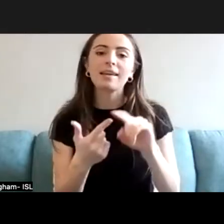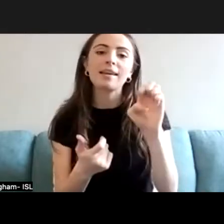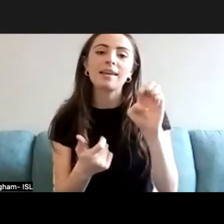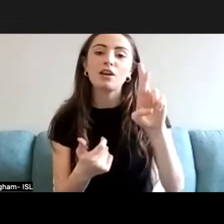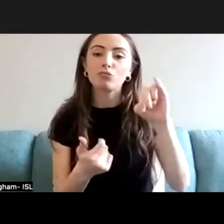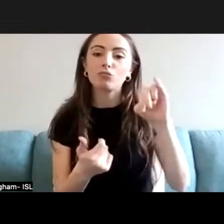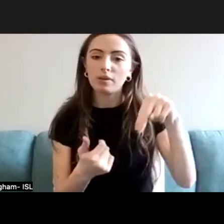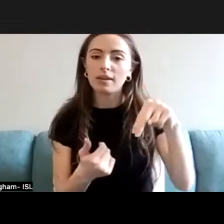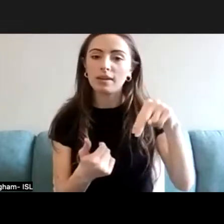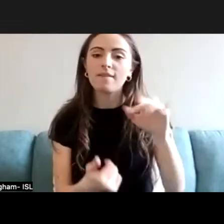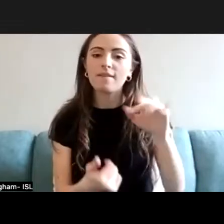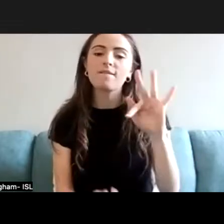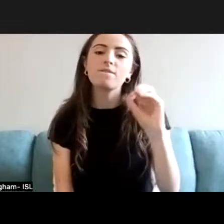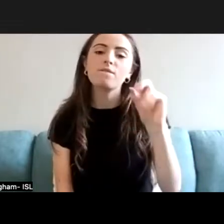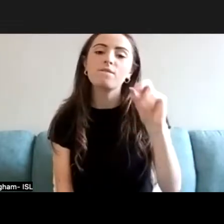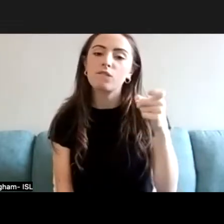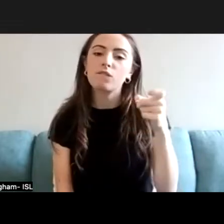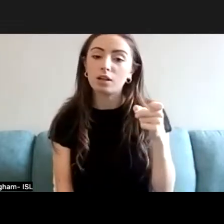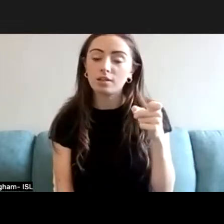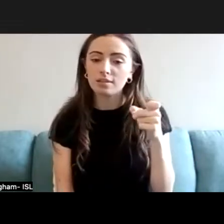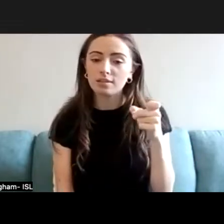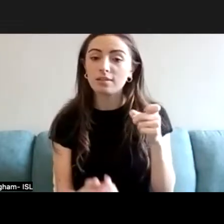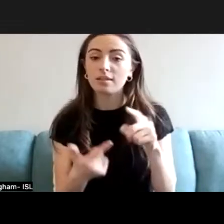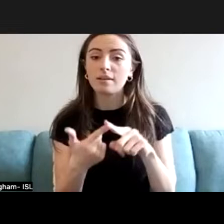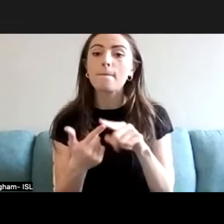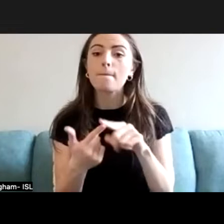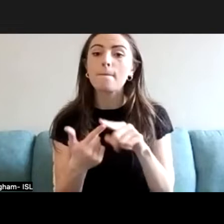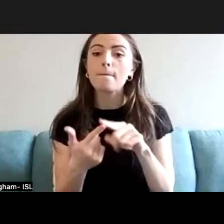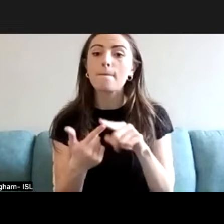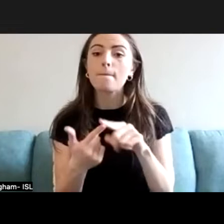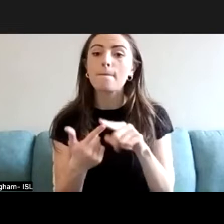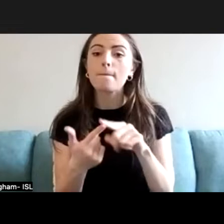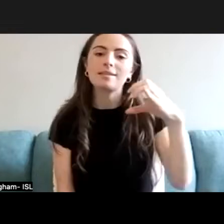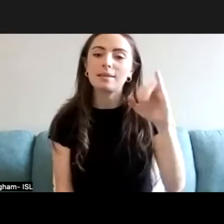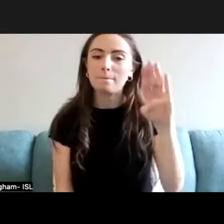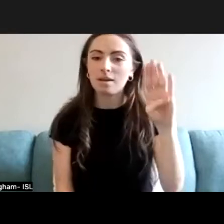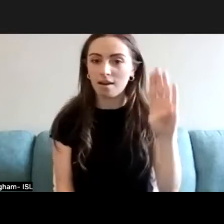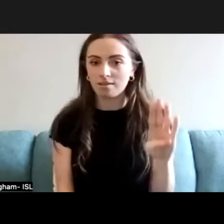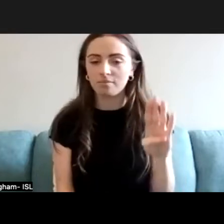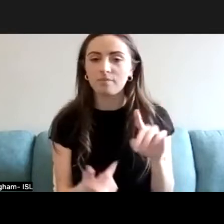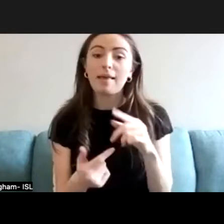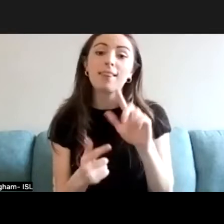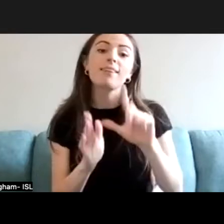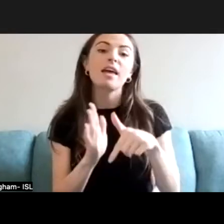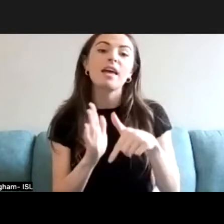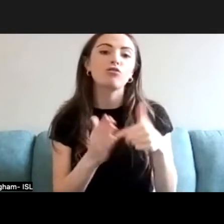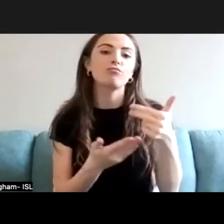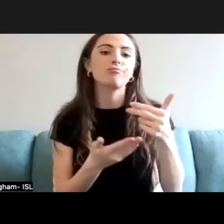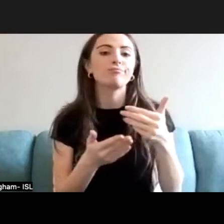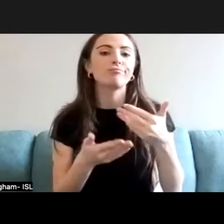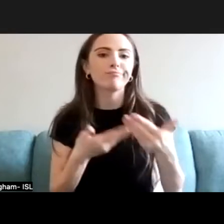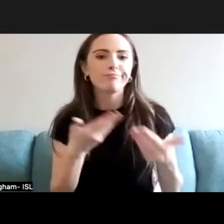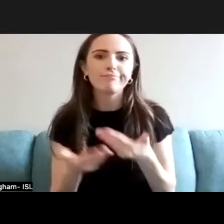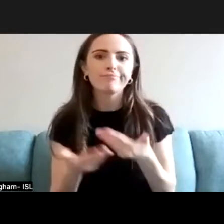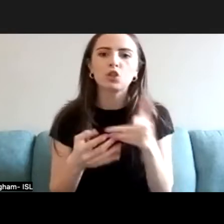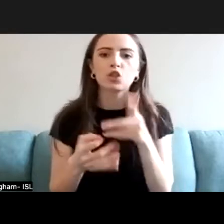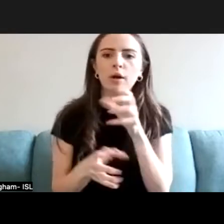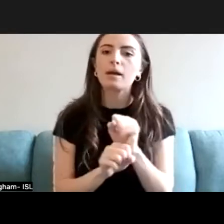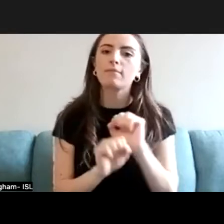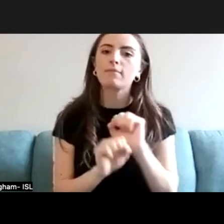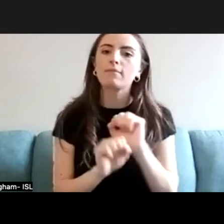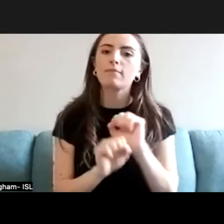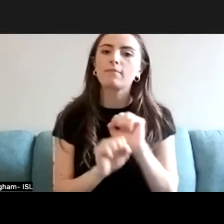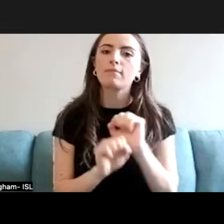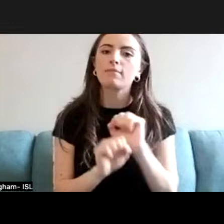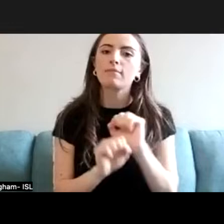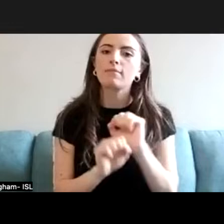from Jury. So both Erin and David will be joining us later on screen, and we'll be chatting about their experiences with